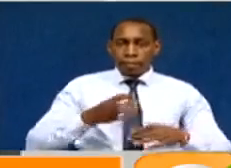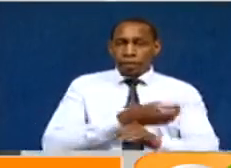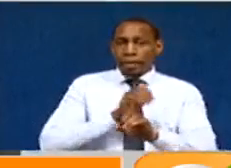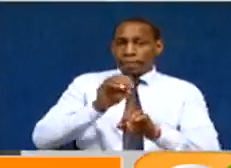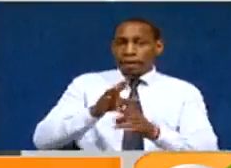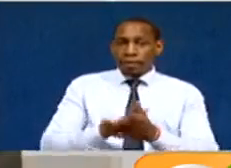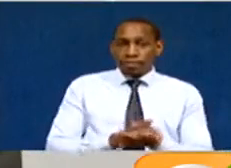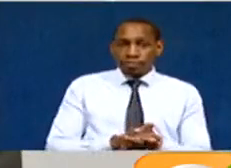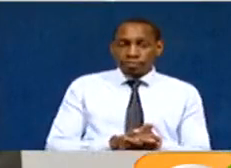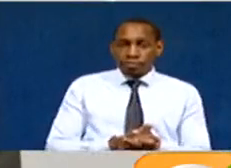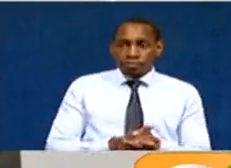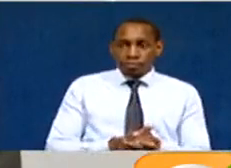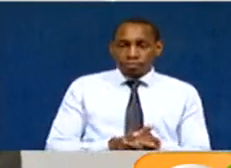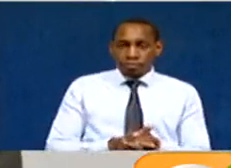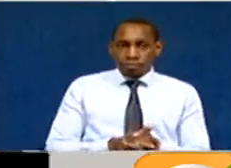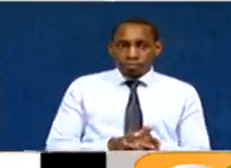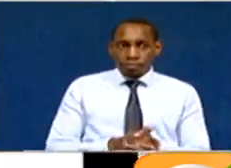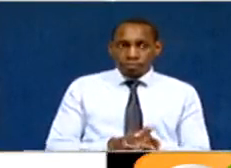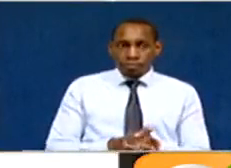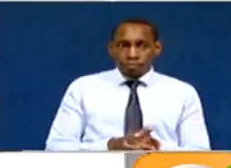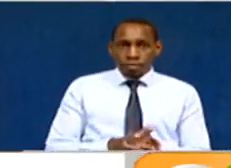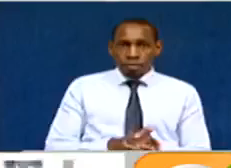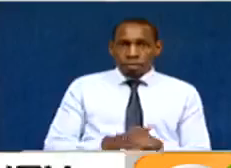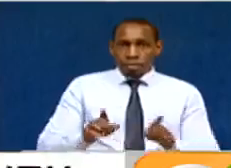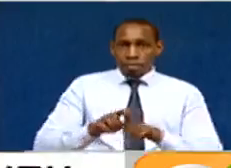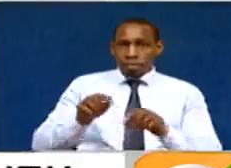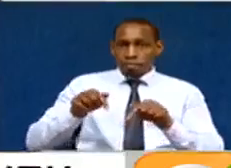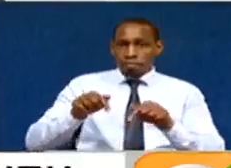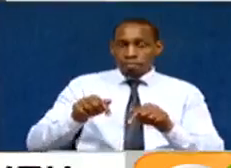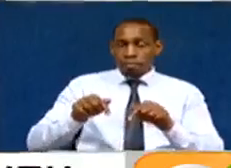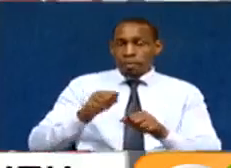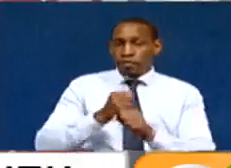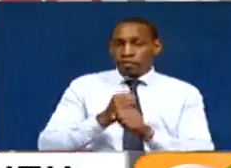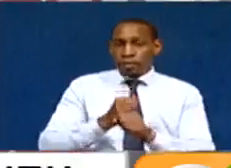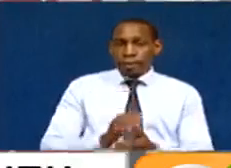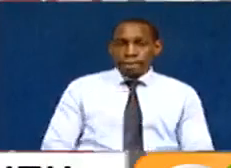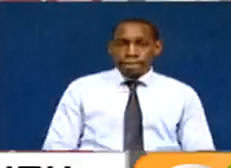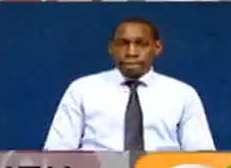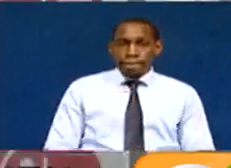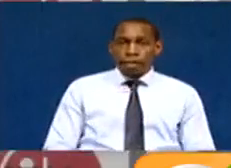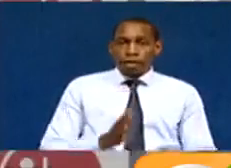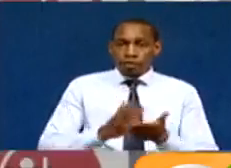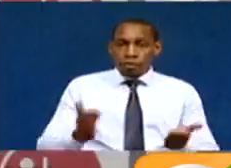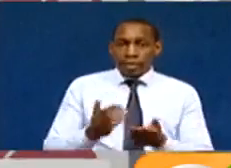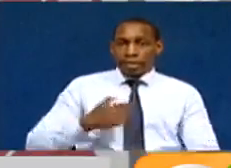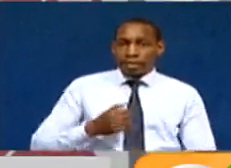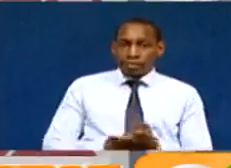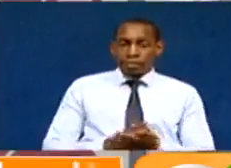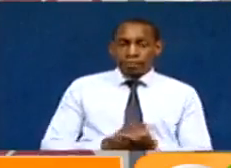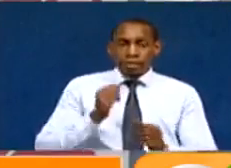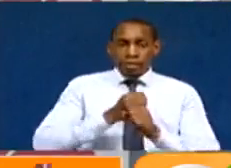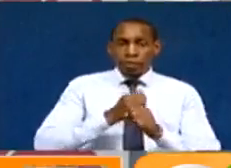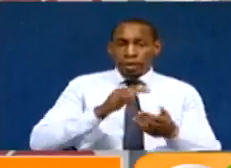empower them, their journal on the top, like we just done today. It really does motivate me to do